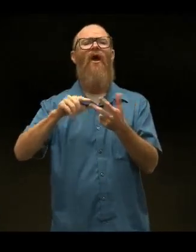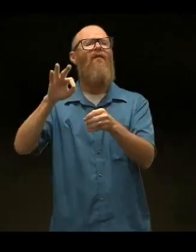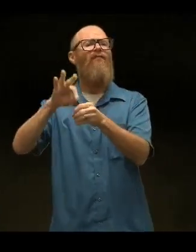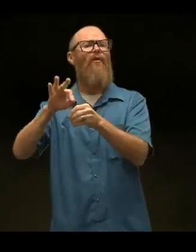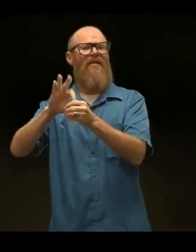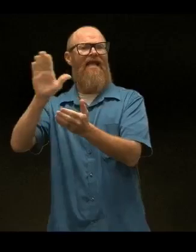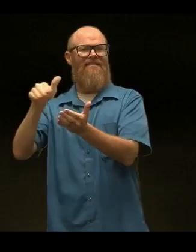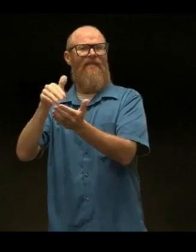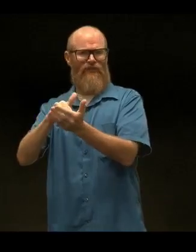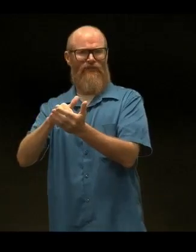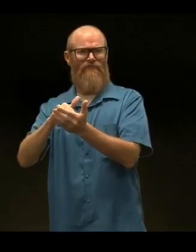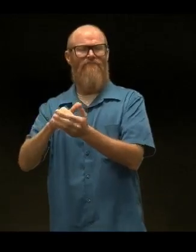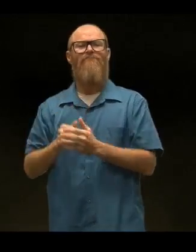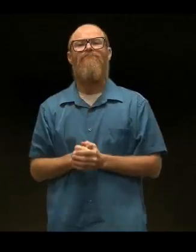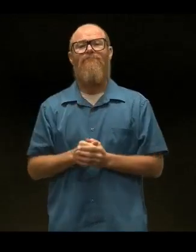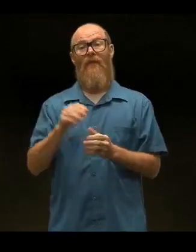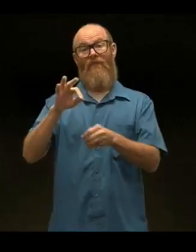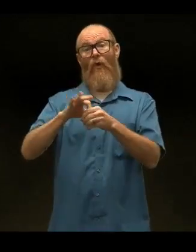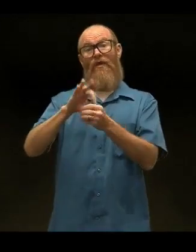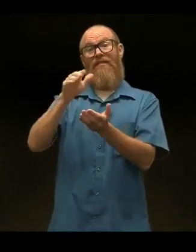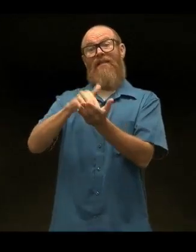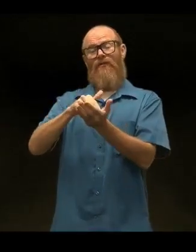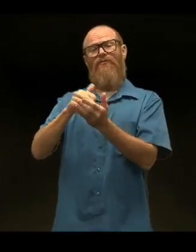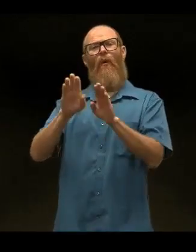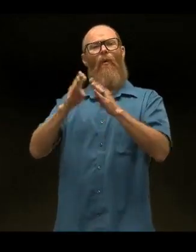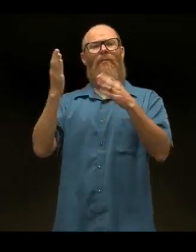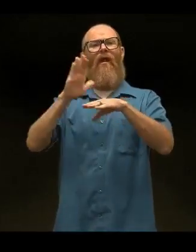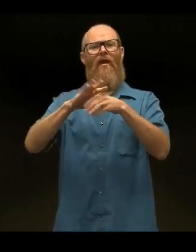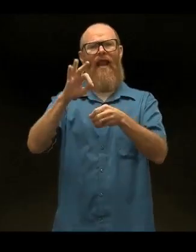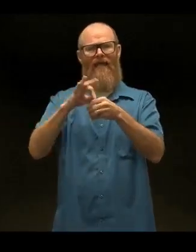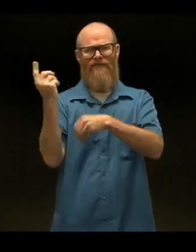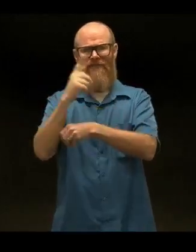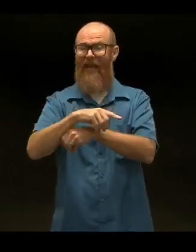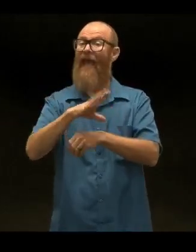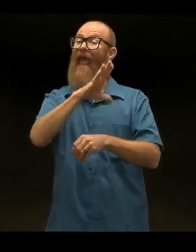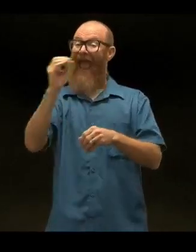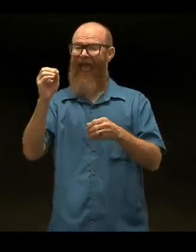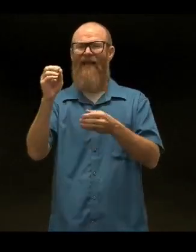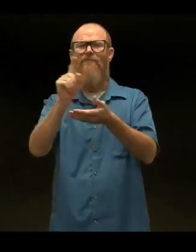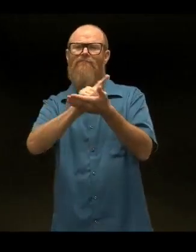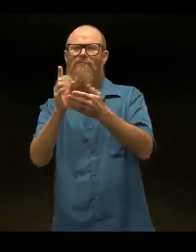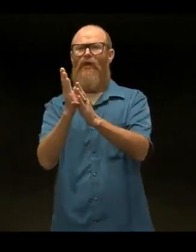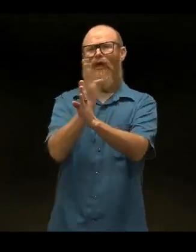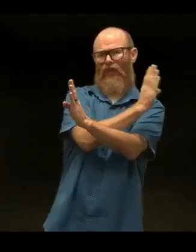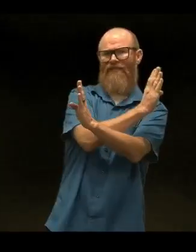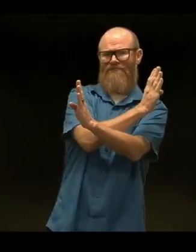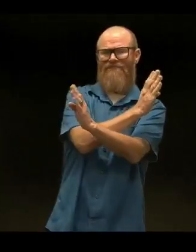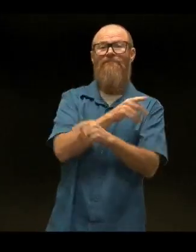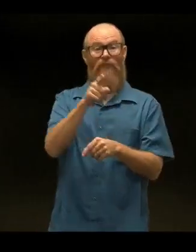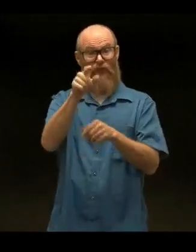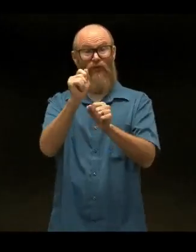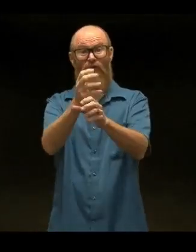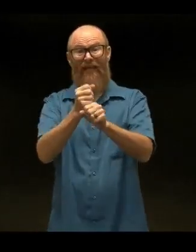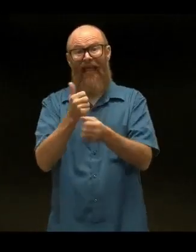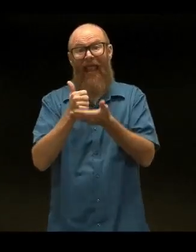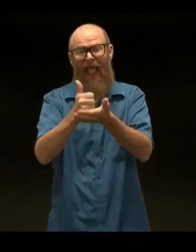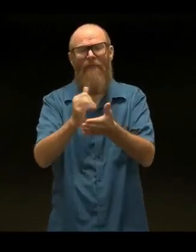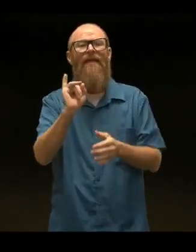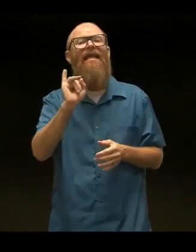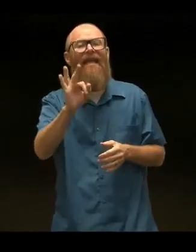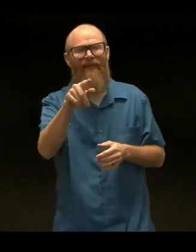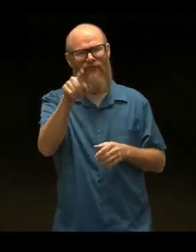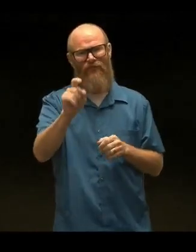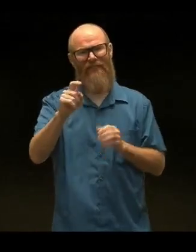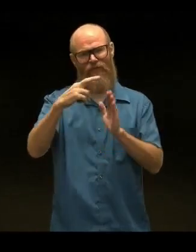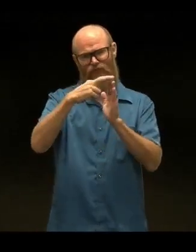center. Vote centers are open on election day and during an early voting period. You can get help at an election center if you need